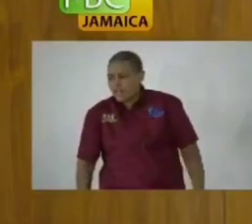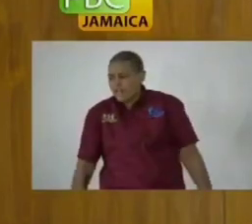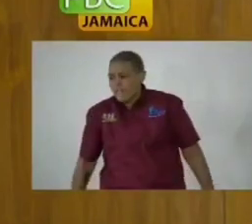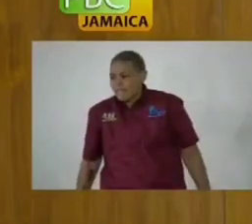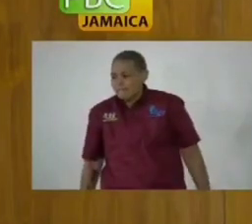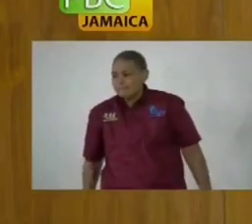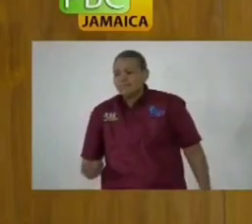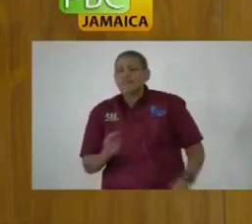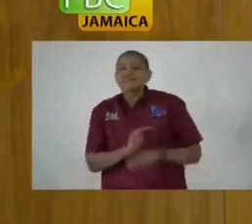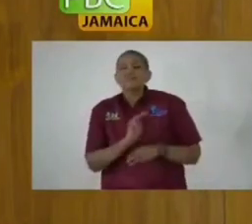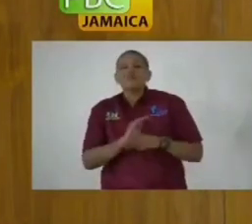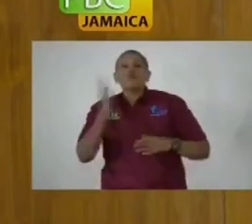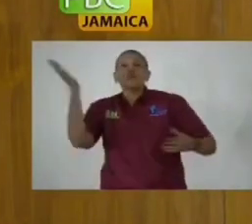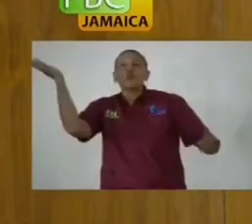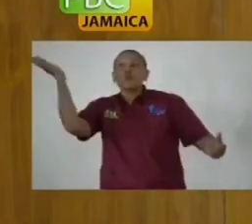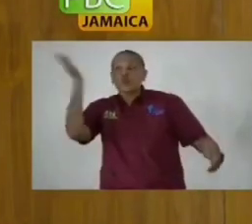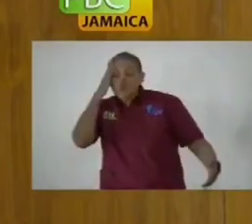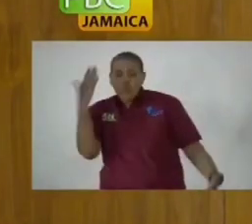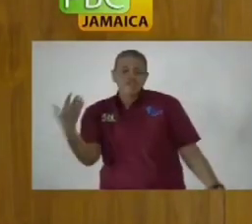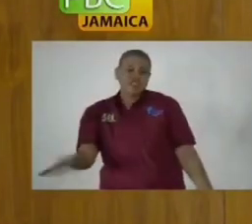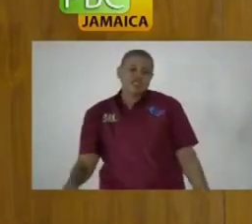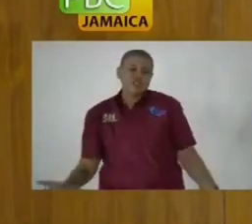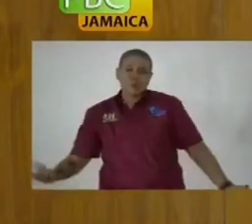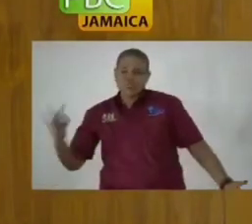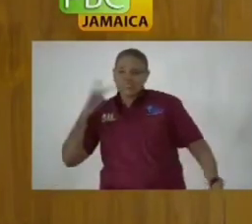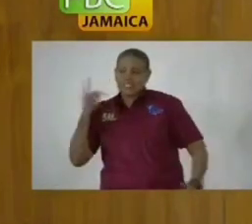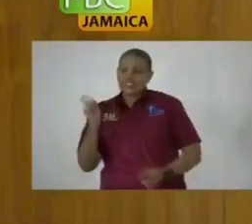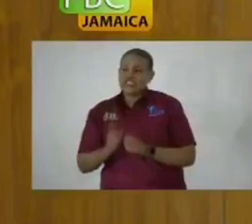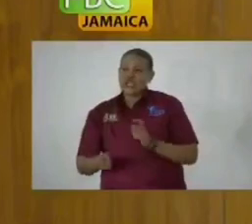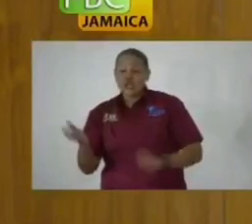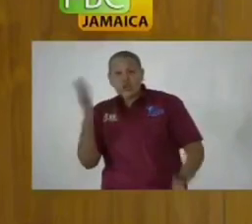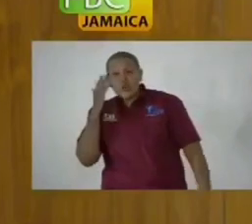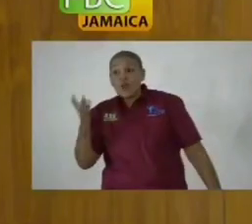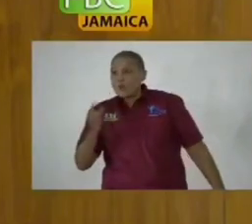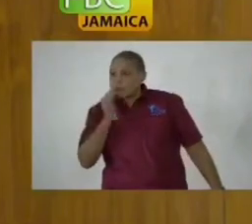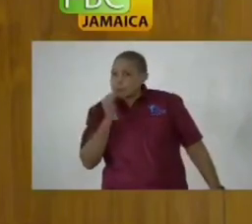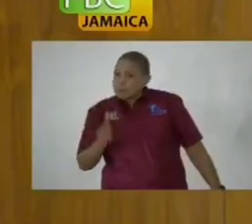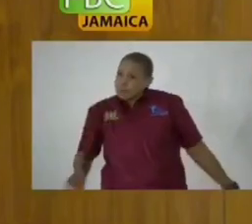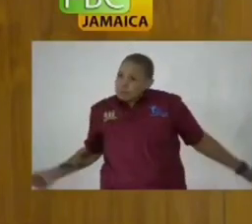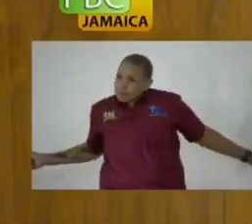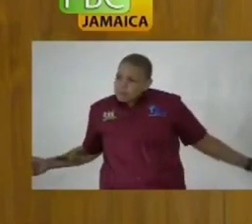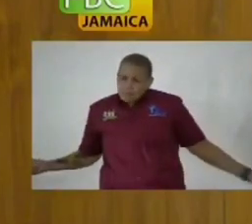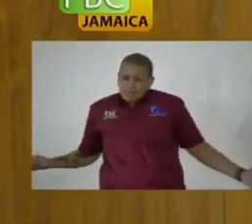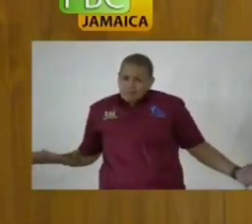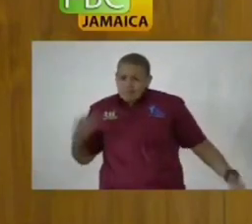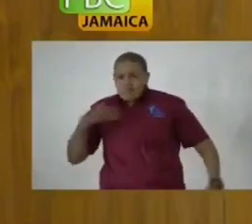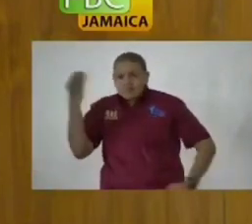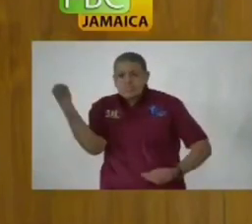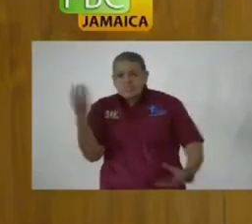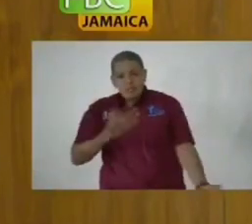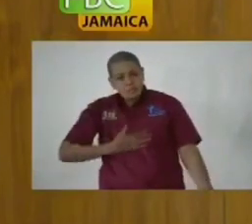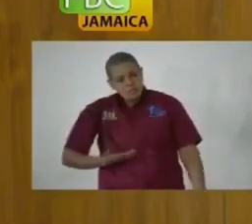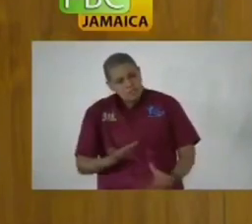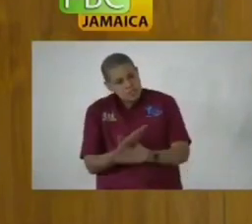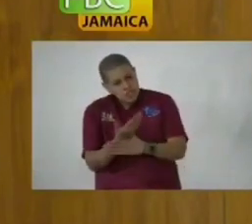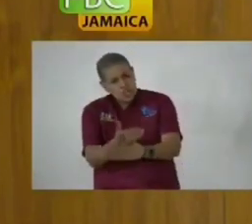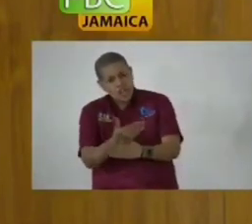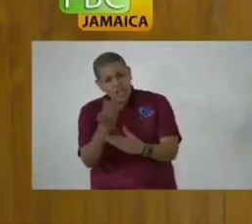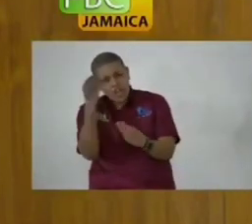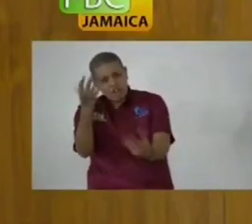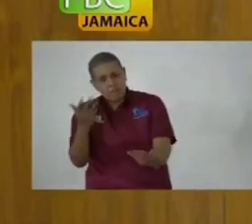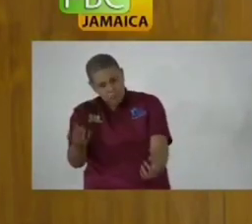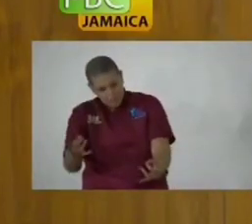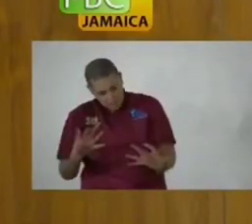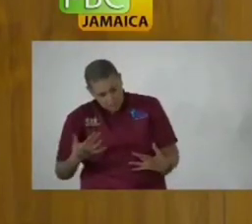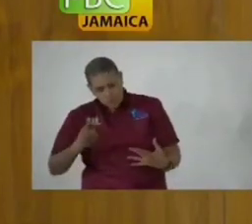well and knows what it is that they would like to see change in the Charter. I'm saying, please make disclosure to us